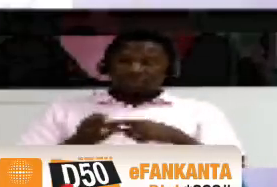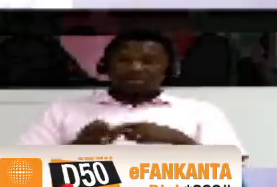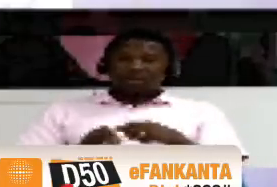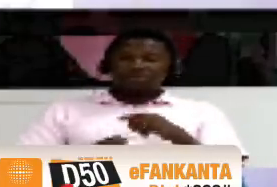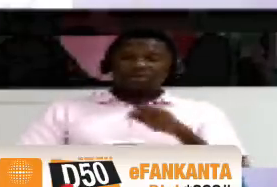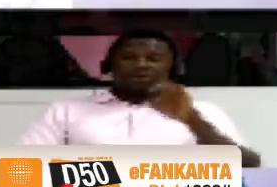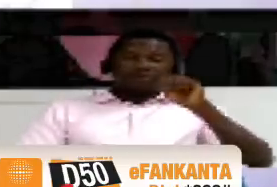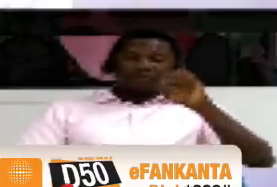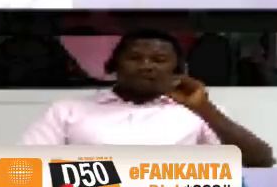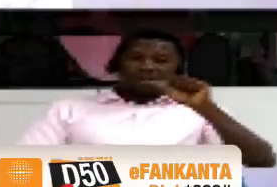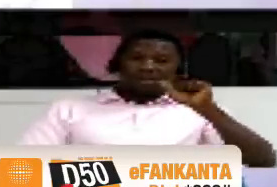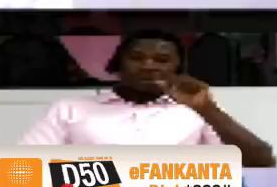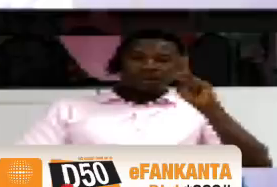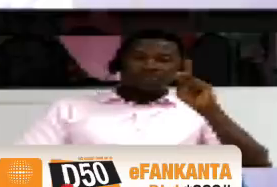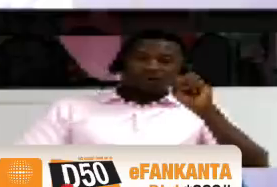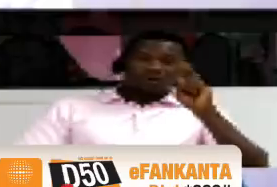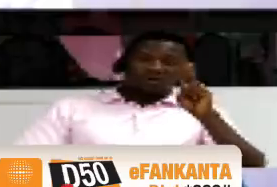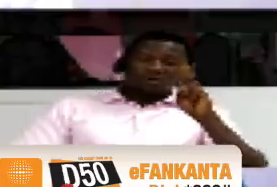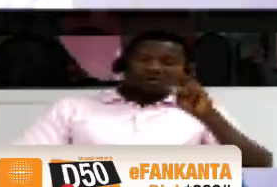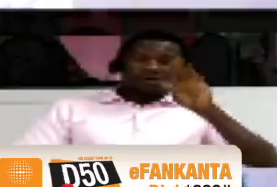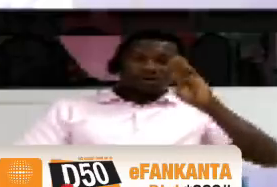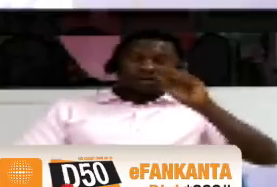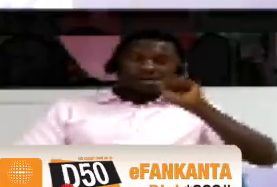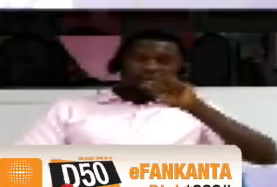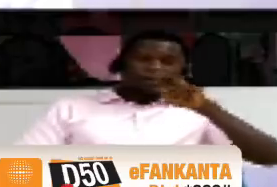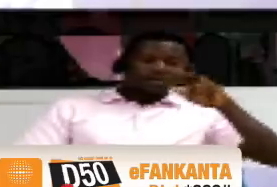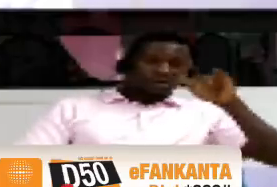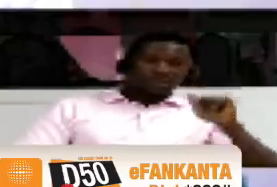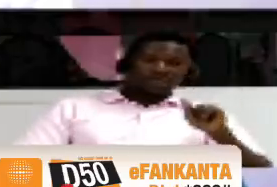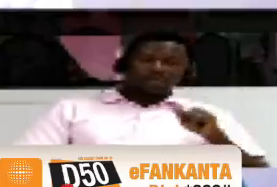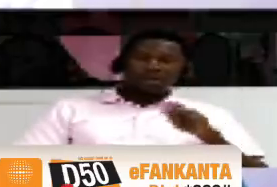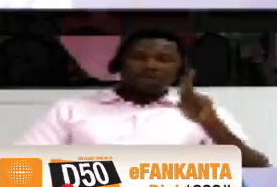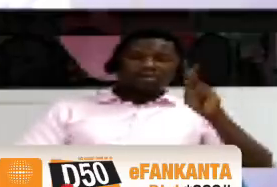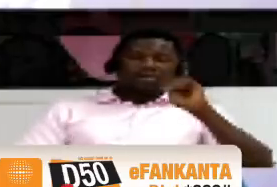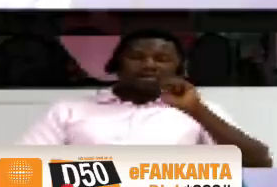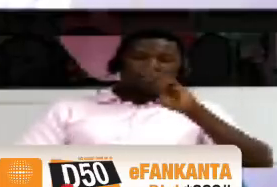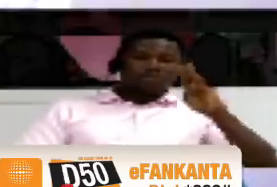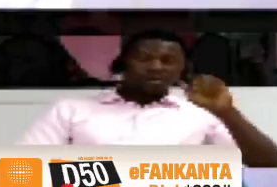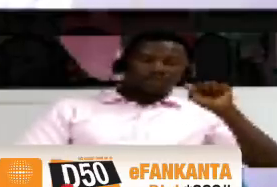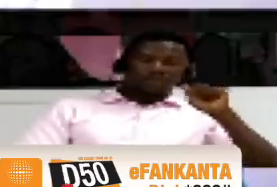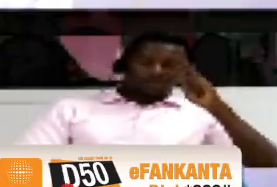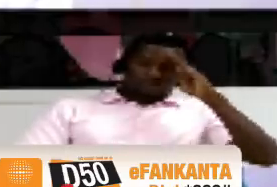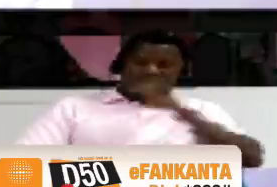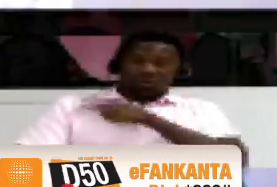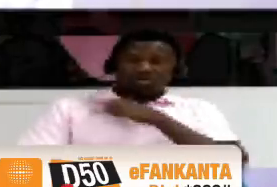of Brikama Perseverance, Kebabari Brother of Brikama Perseverance,